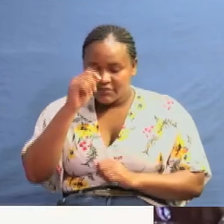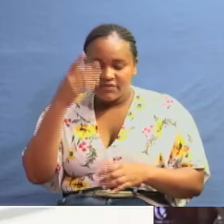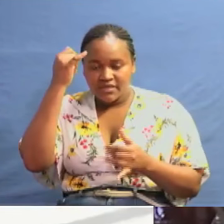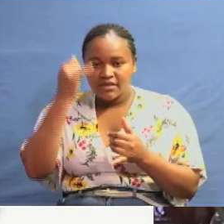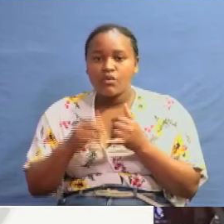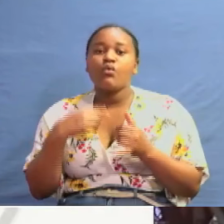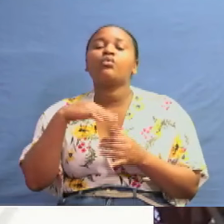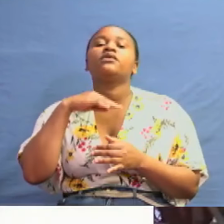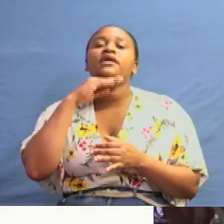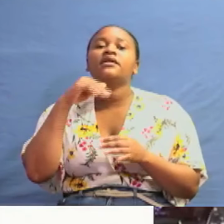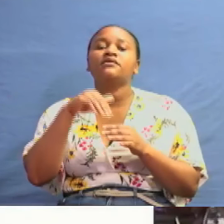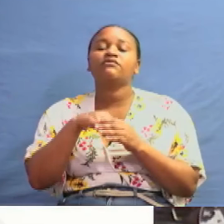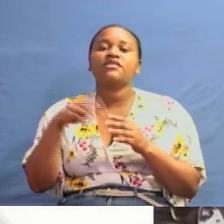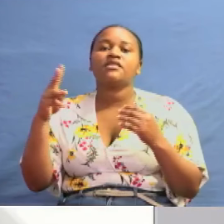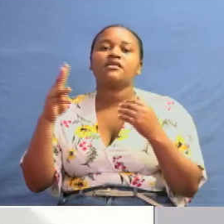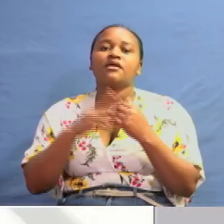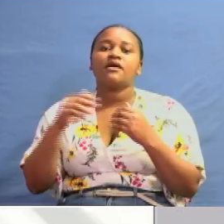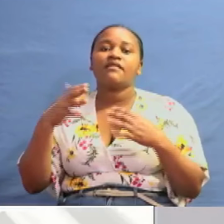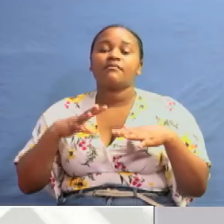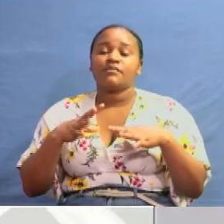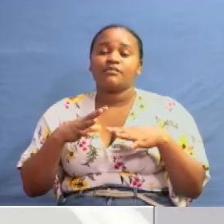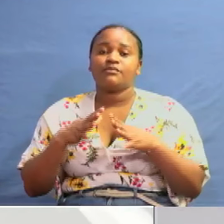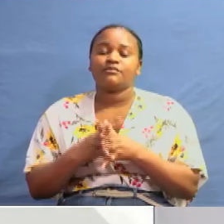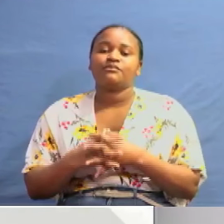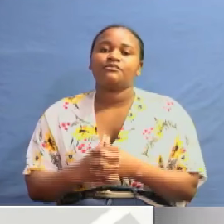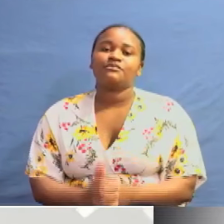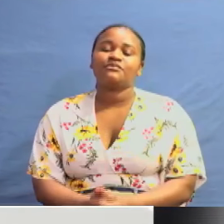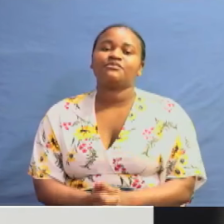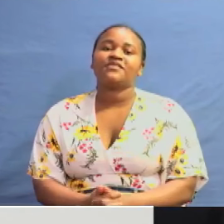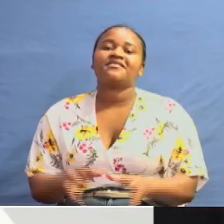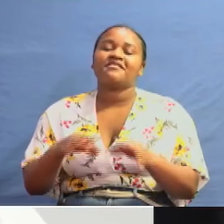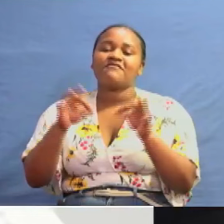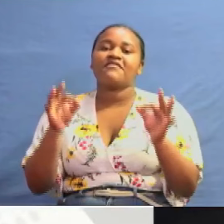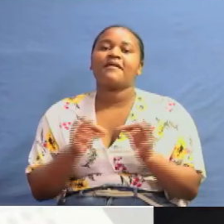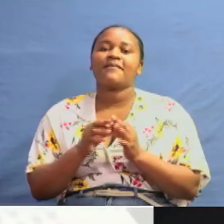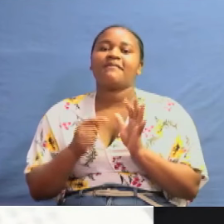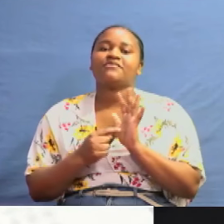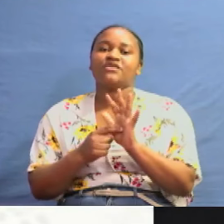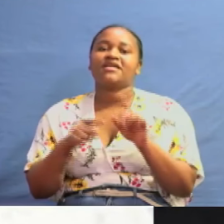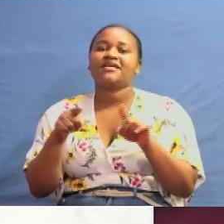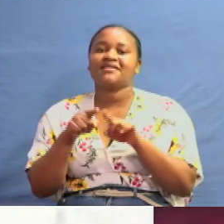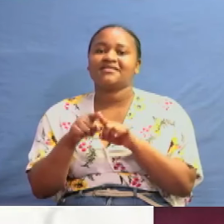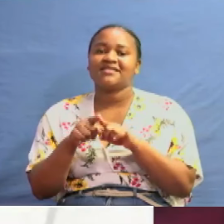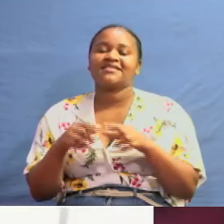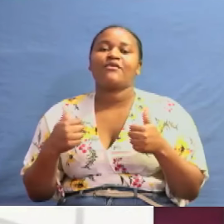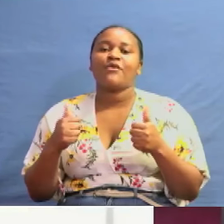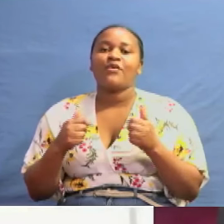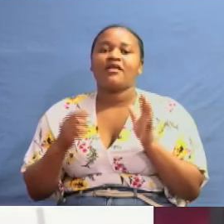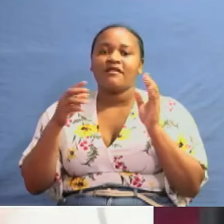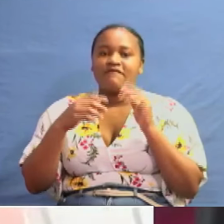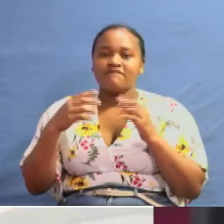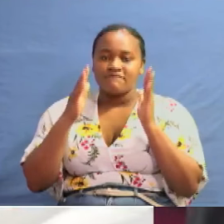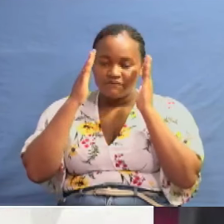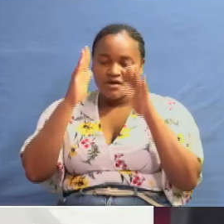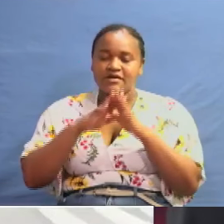died in a plane crash together with 9 other military officials. His family has described him as a well-dedicated, competent